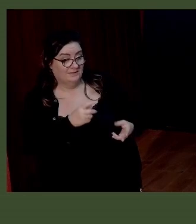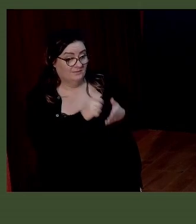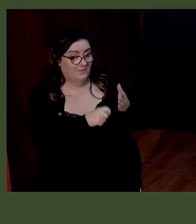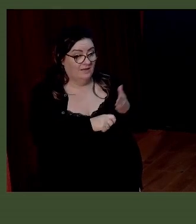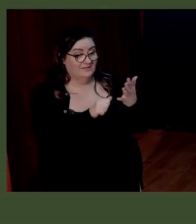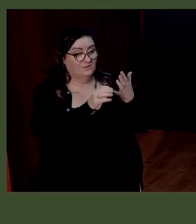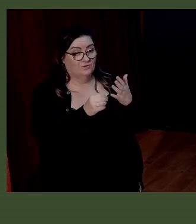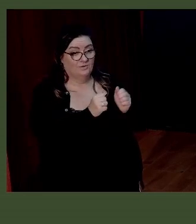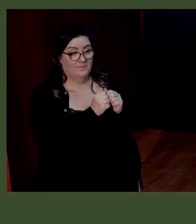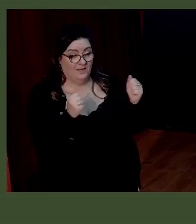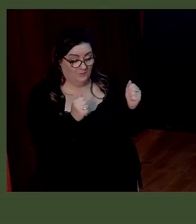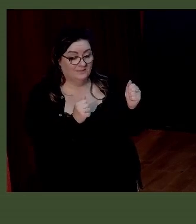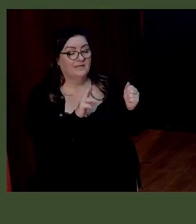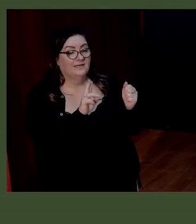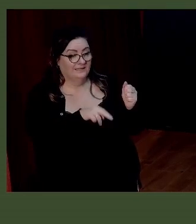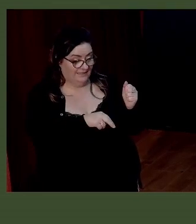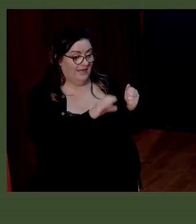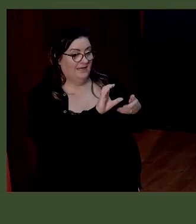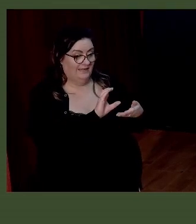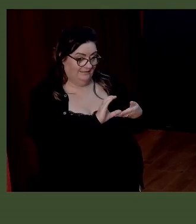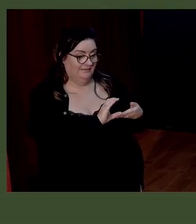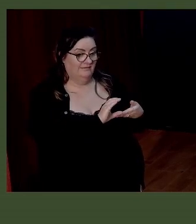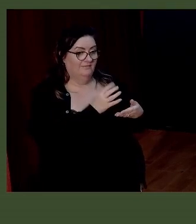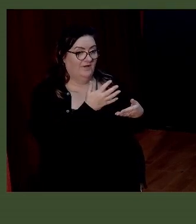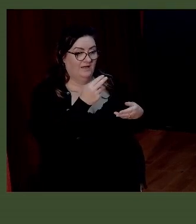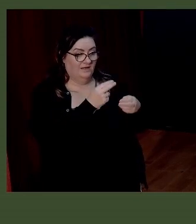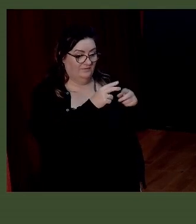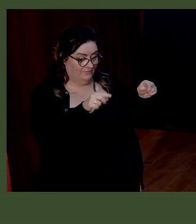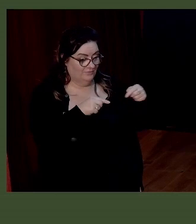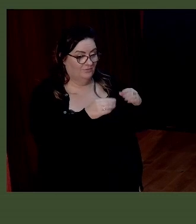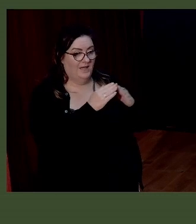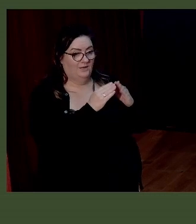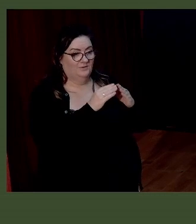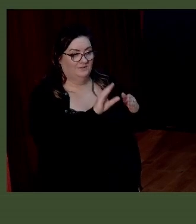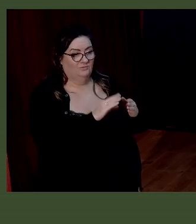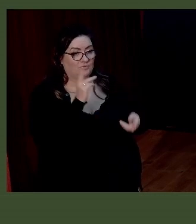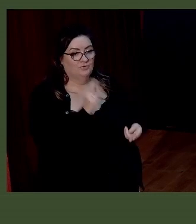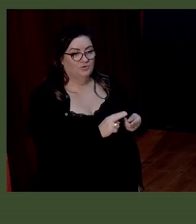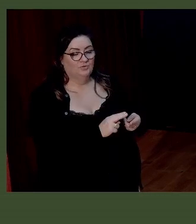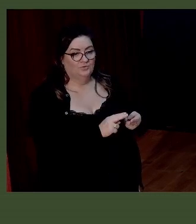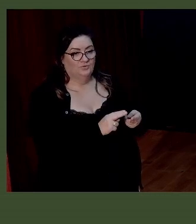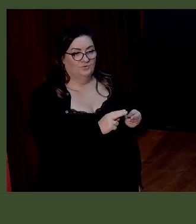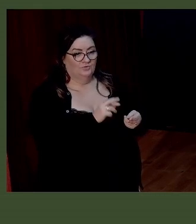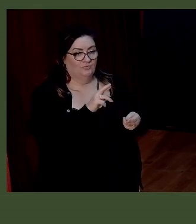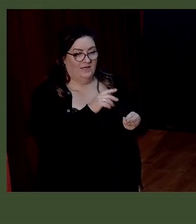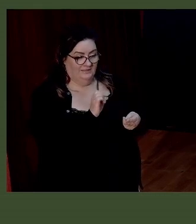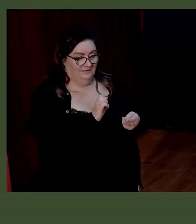of £600 can receive for a five-roomed house, in addition to reduced rates, the